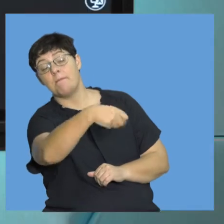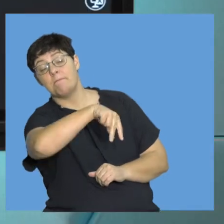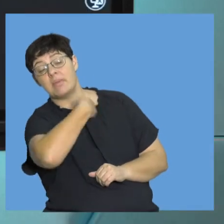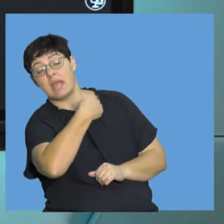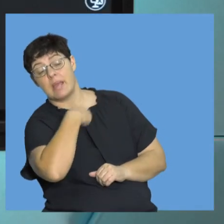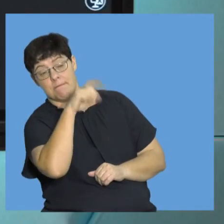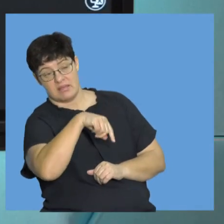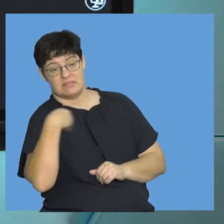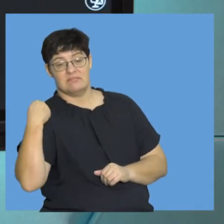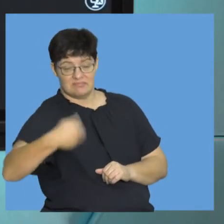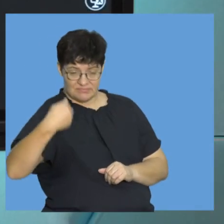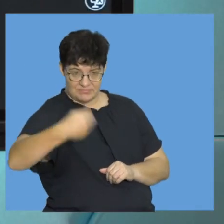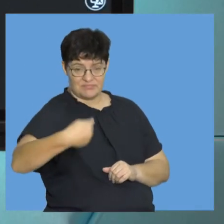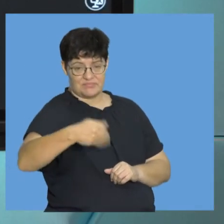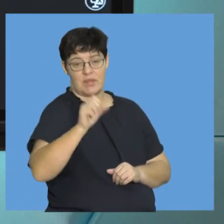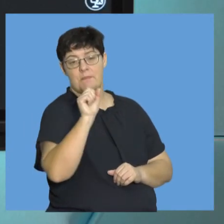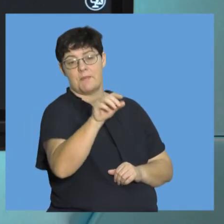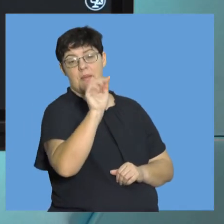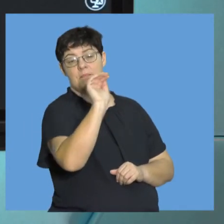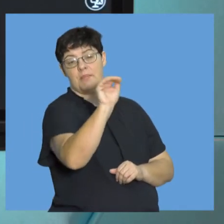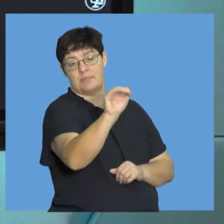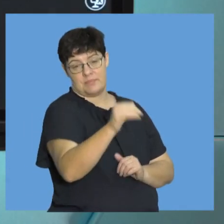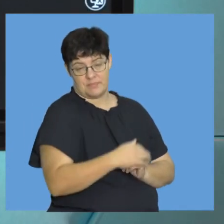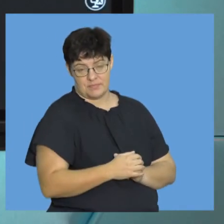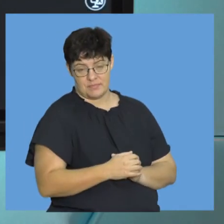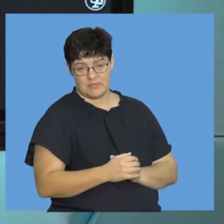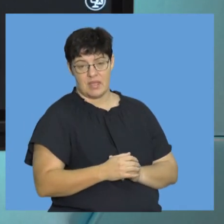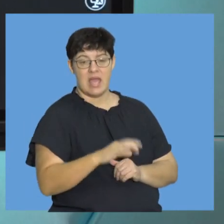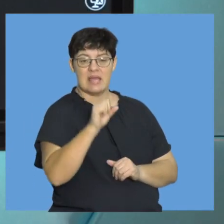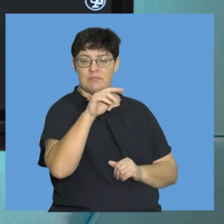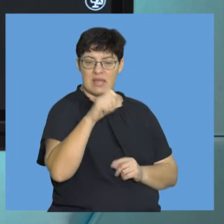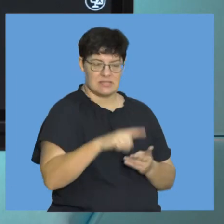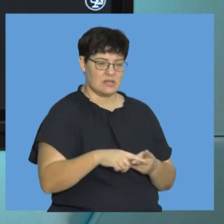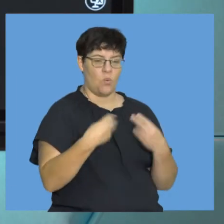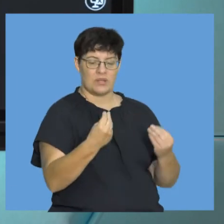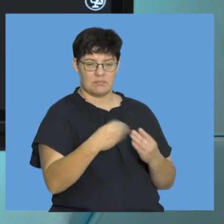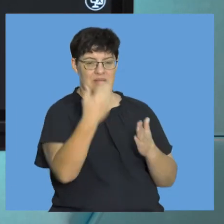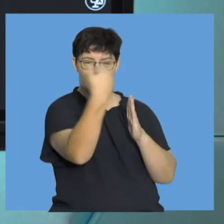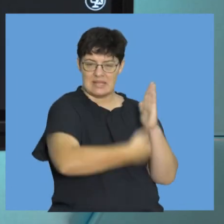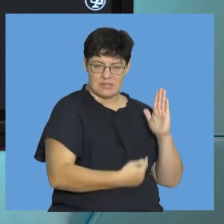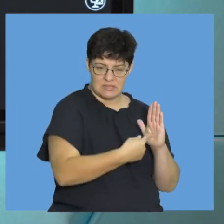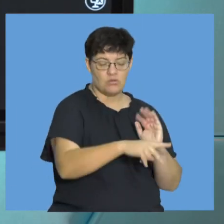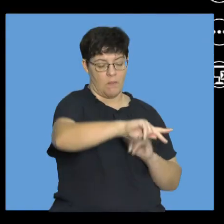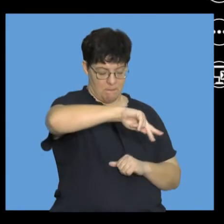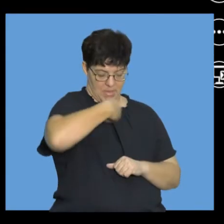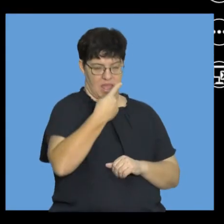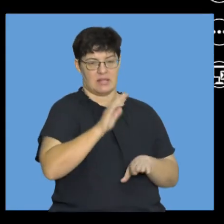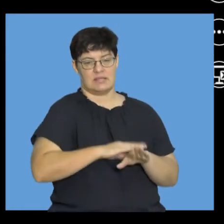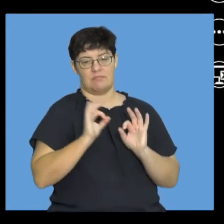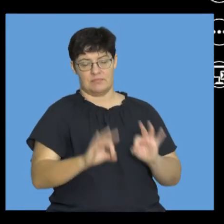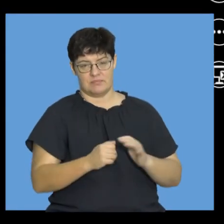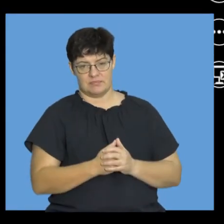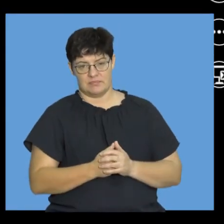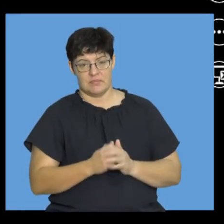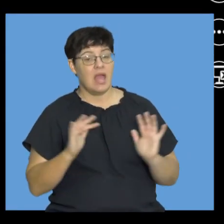on a continuous basis. Send out SMSs, WhatsApp messages, statements so that they pay timelessly. How